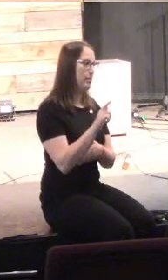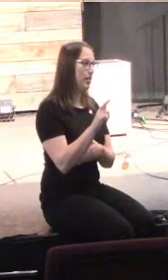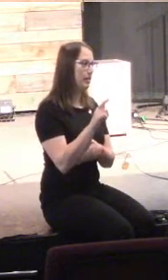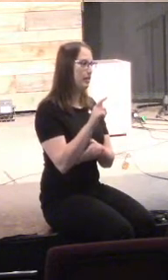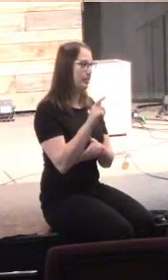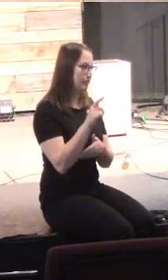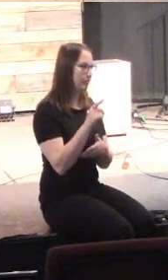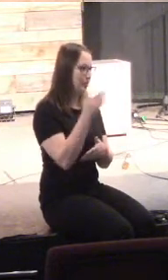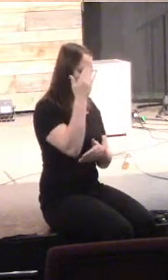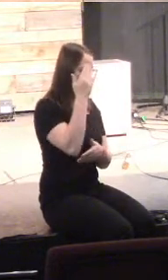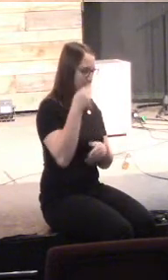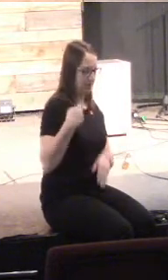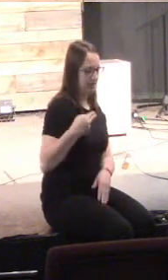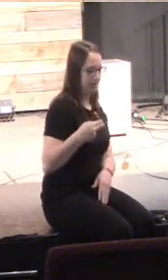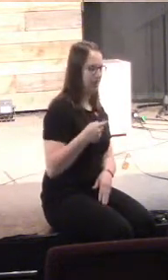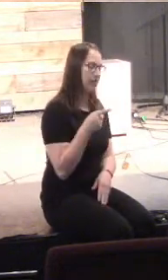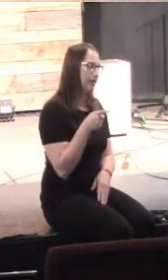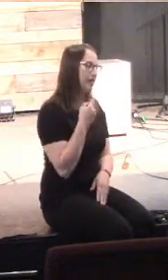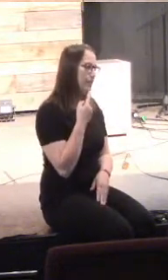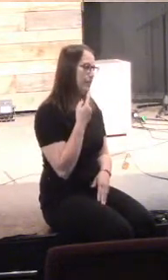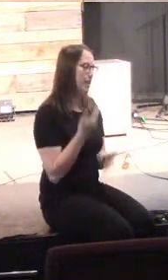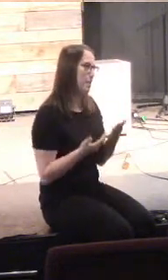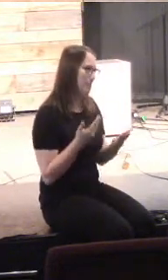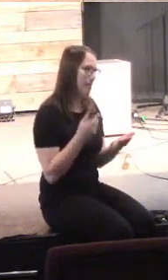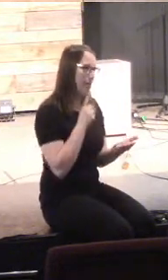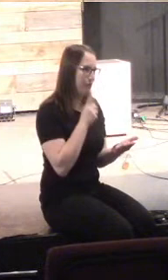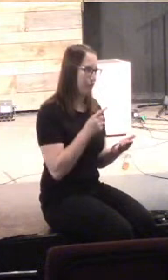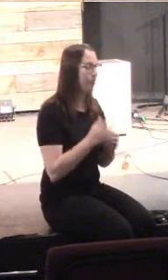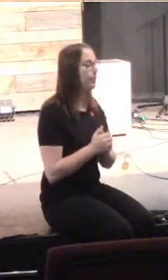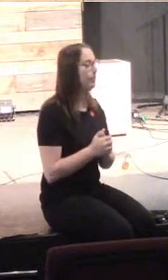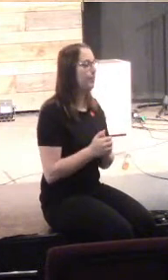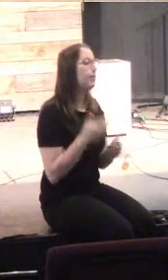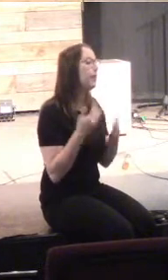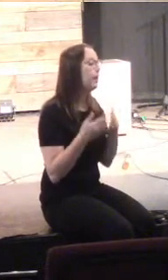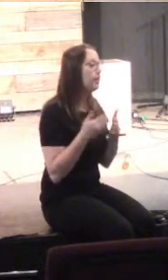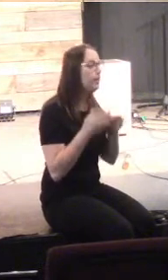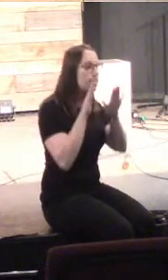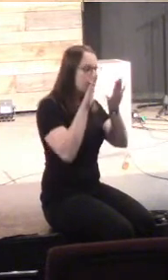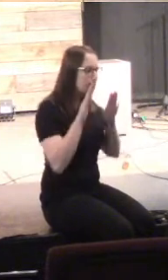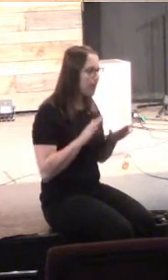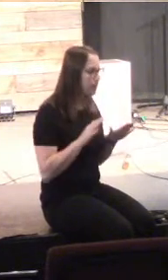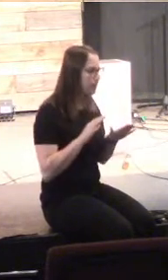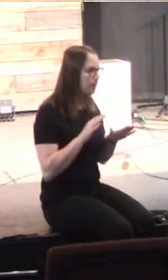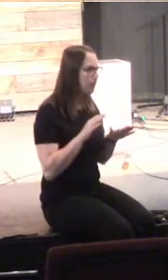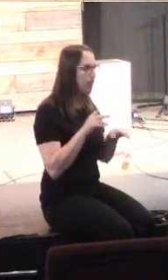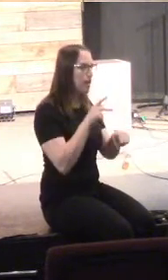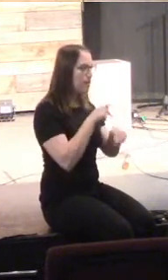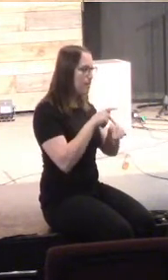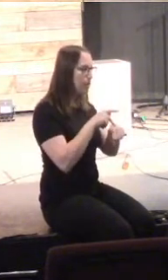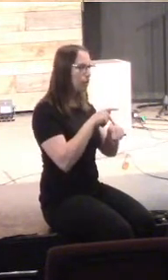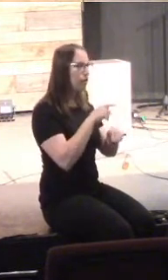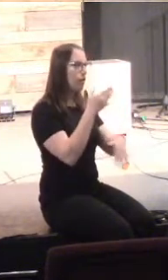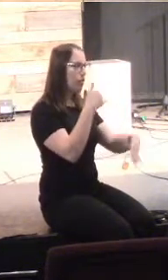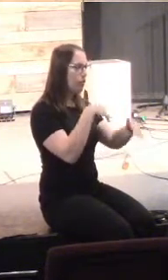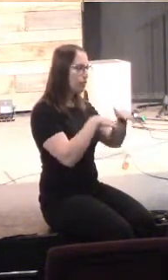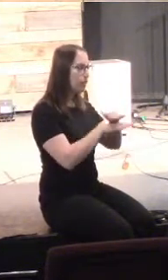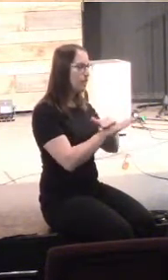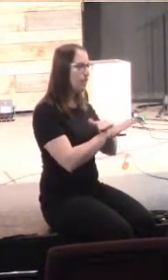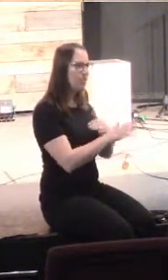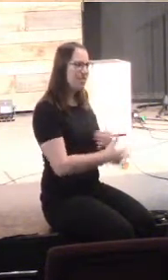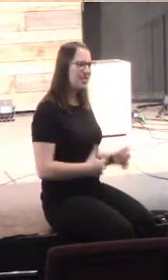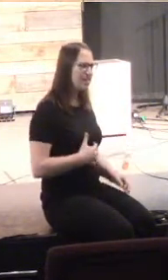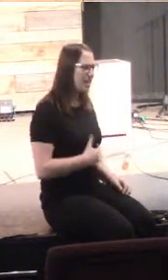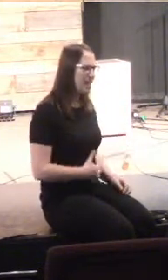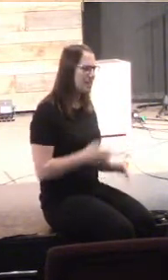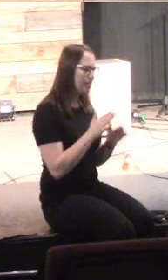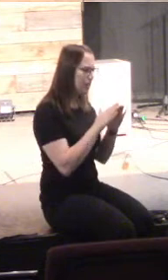true. But it's pretty amazing, right? That Peter goes into this